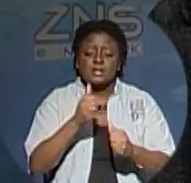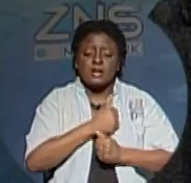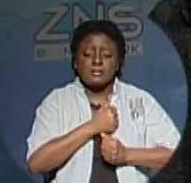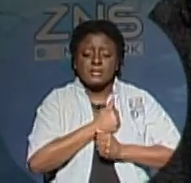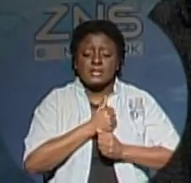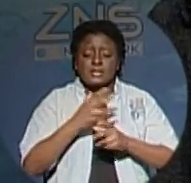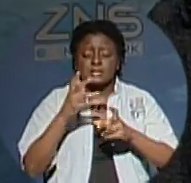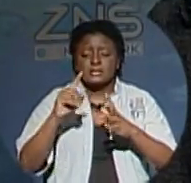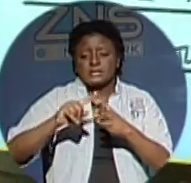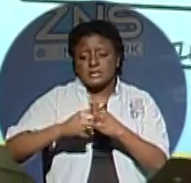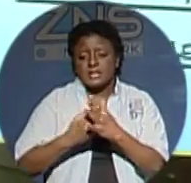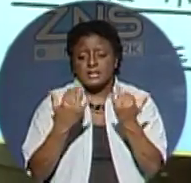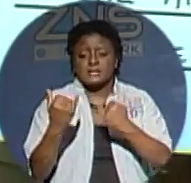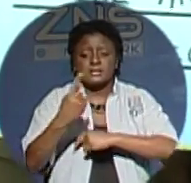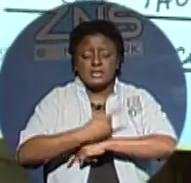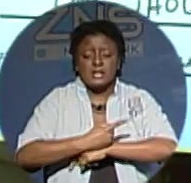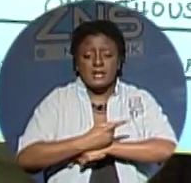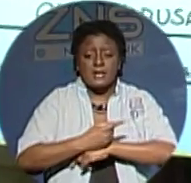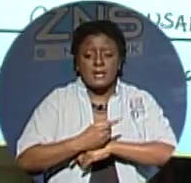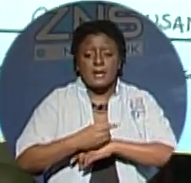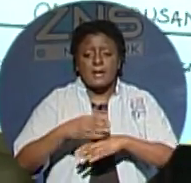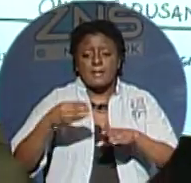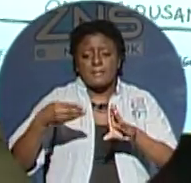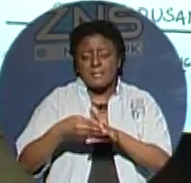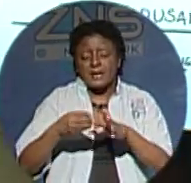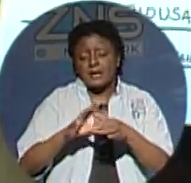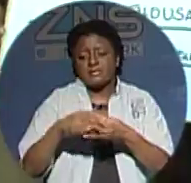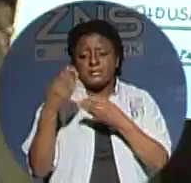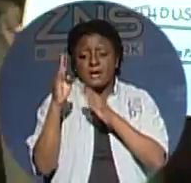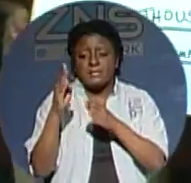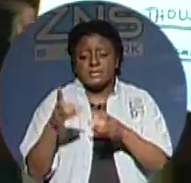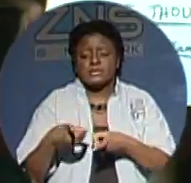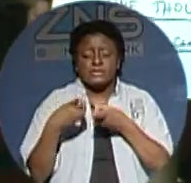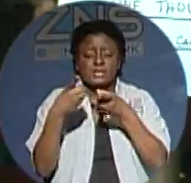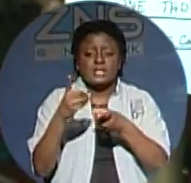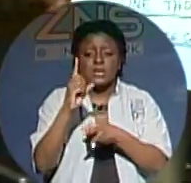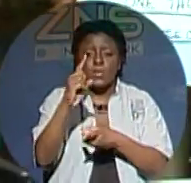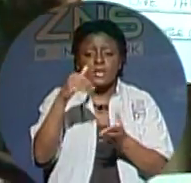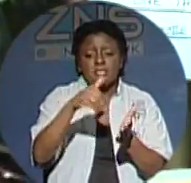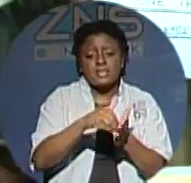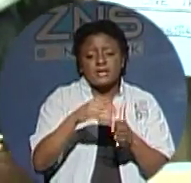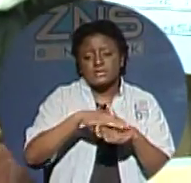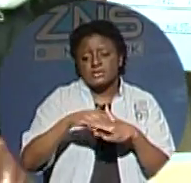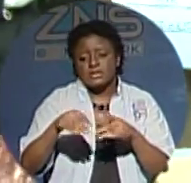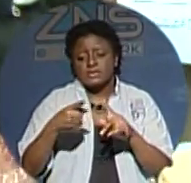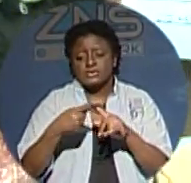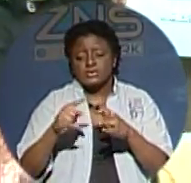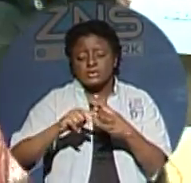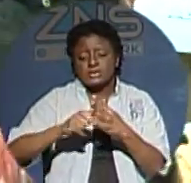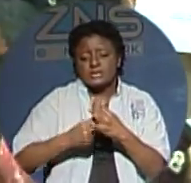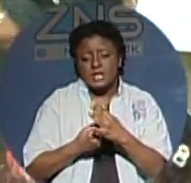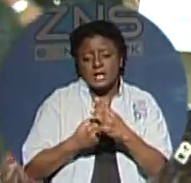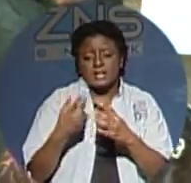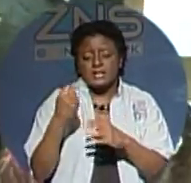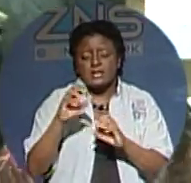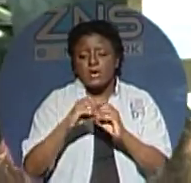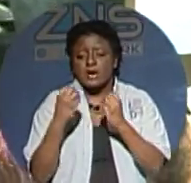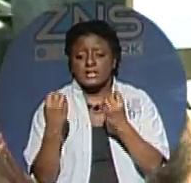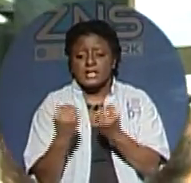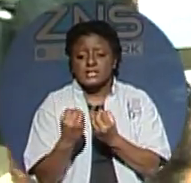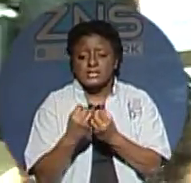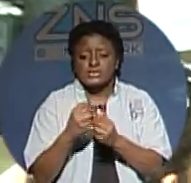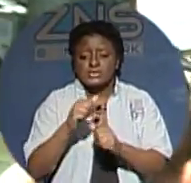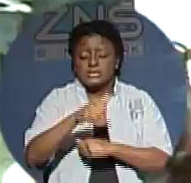Bank of the Bahamas donating $1,000 to kick off the organization's annual Christmas Kettle Drive. The event